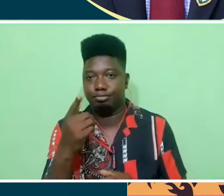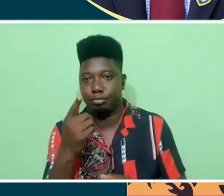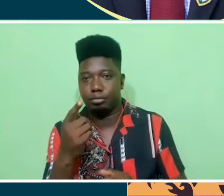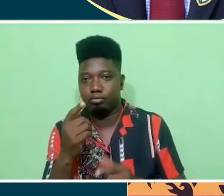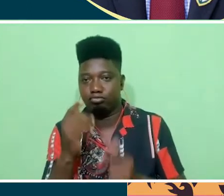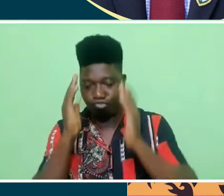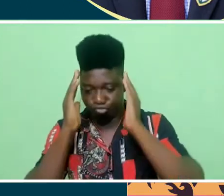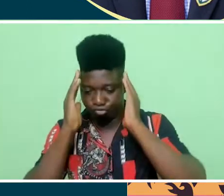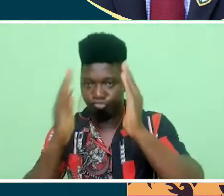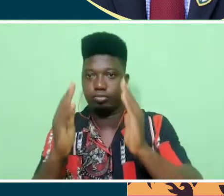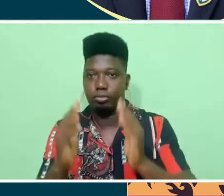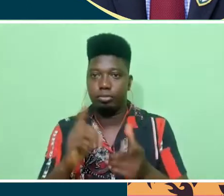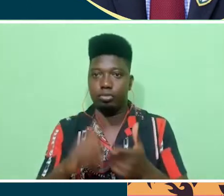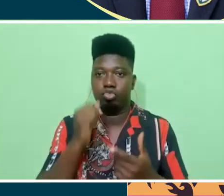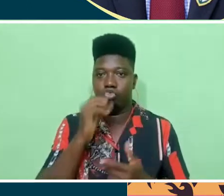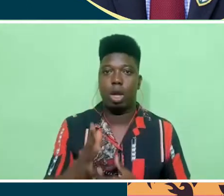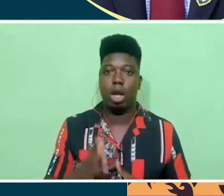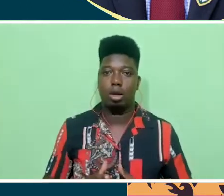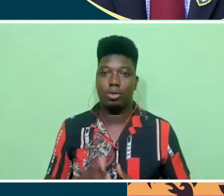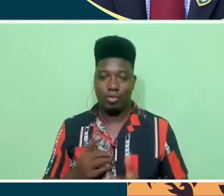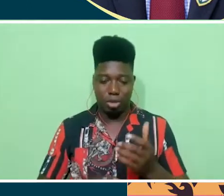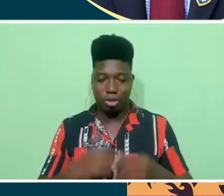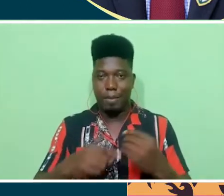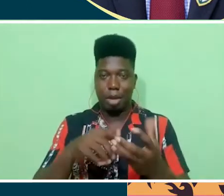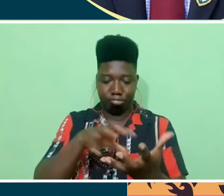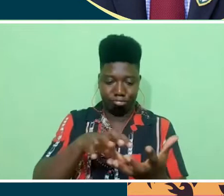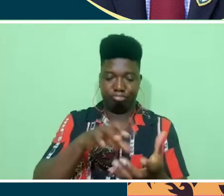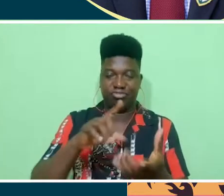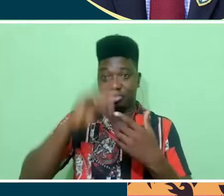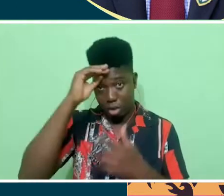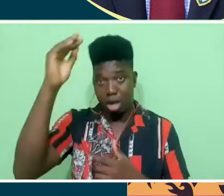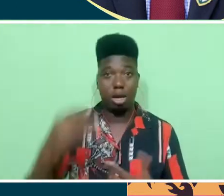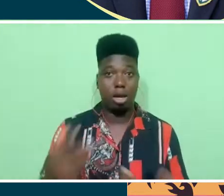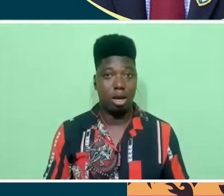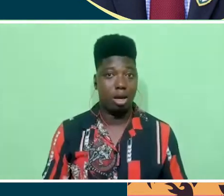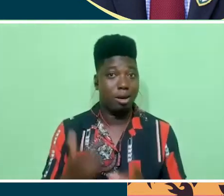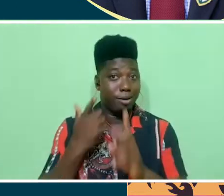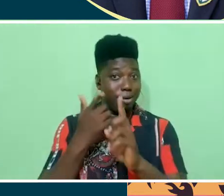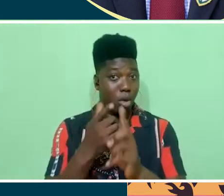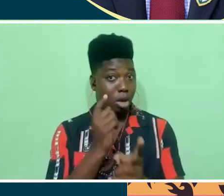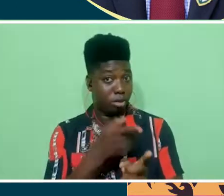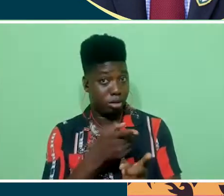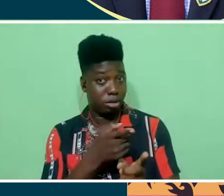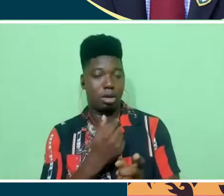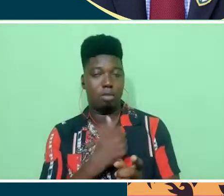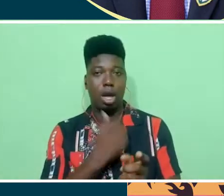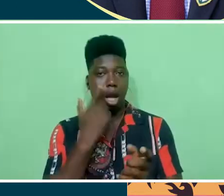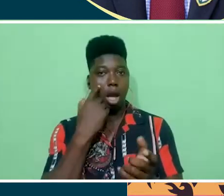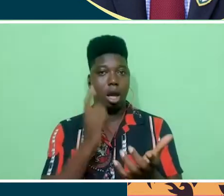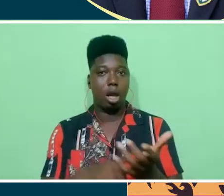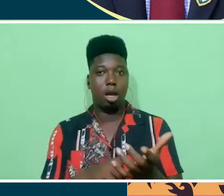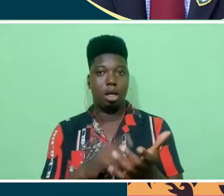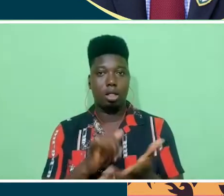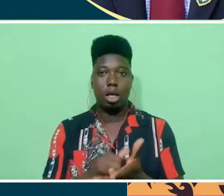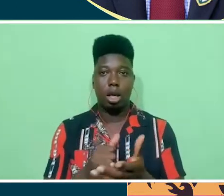about contraceptives targeting men? You get the point. So I realized that most interventions which were